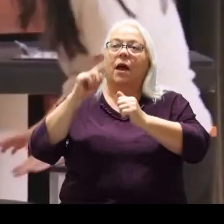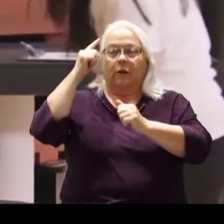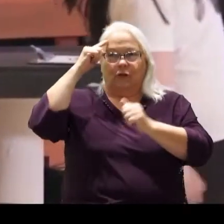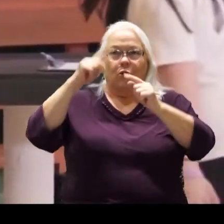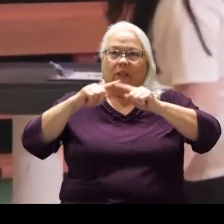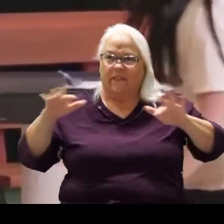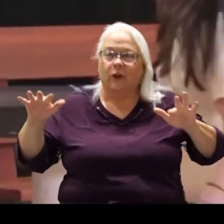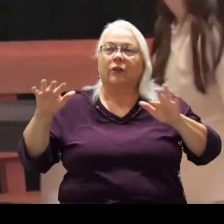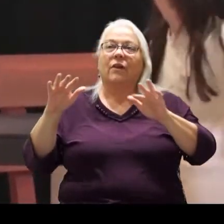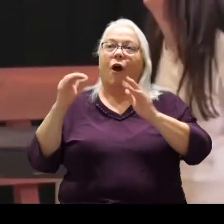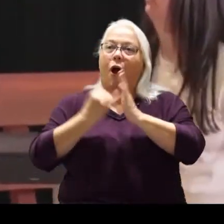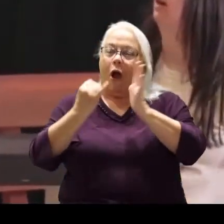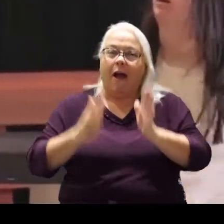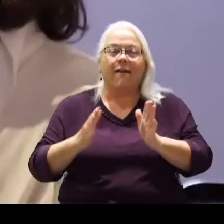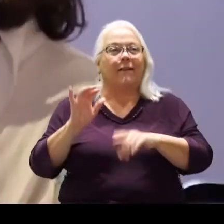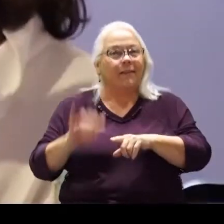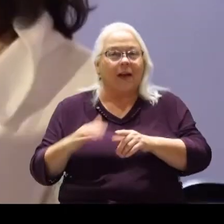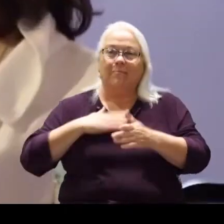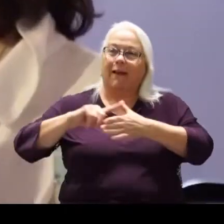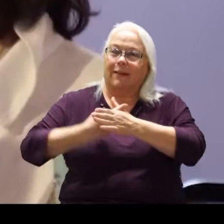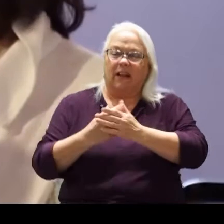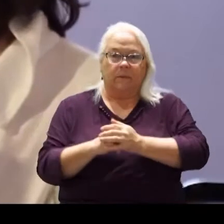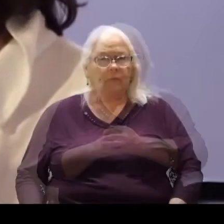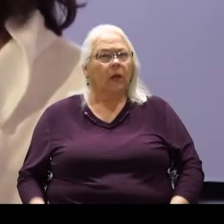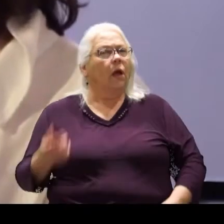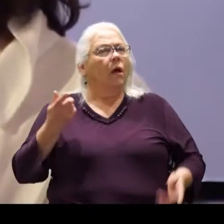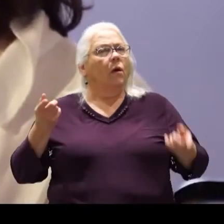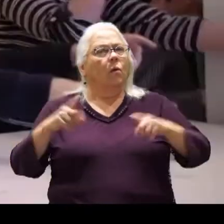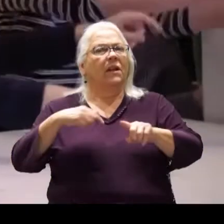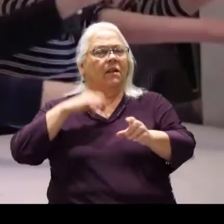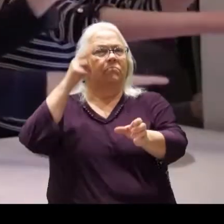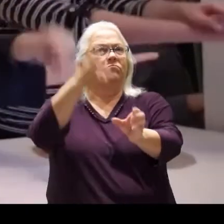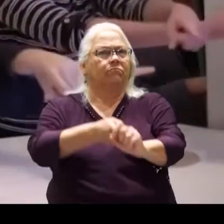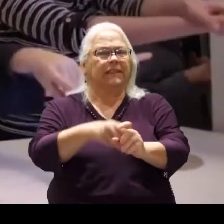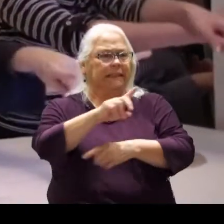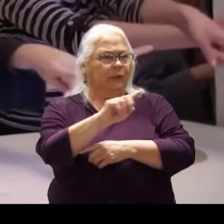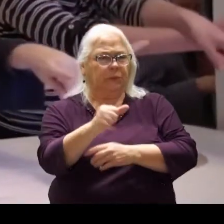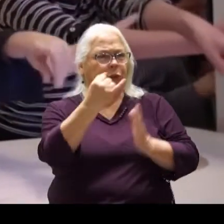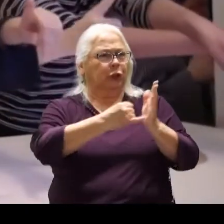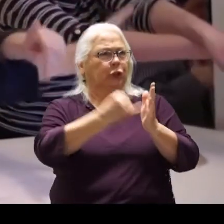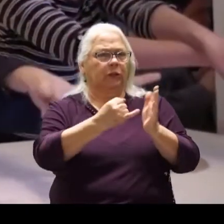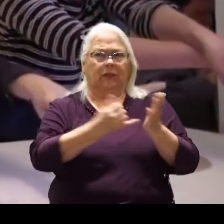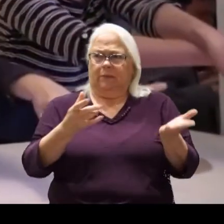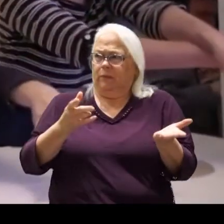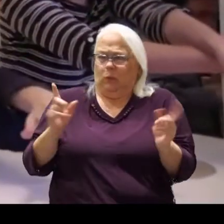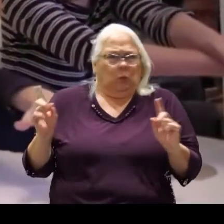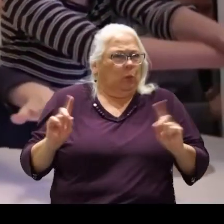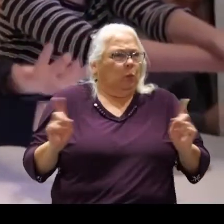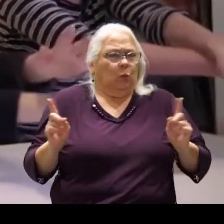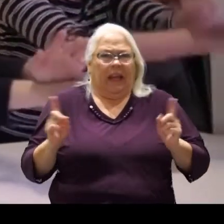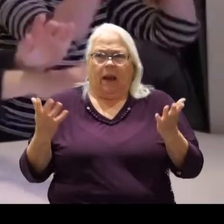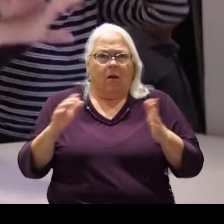training in working as an ally with neurodiverse artists. When I began to work in disability arts, there were few, if